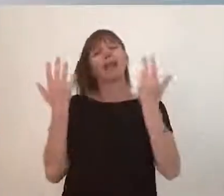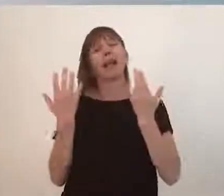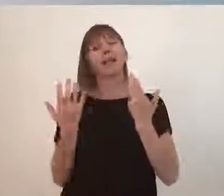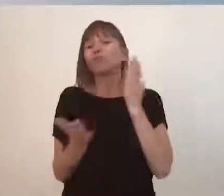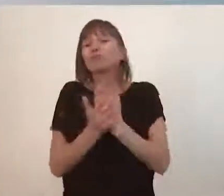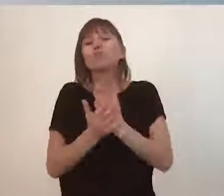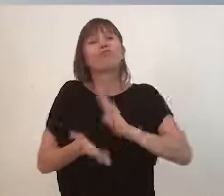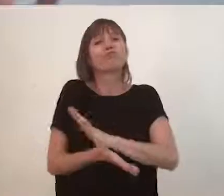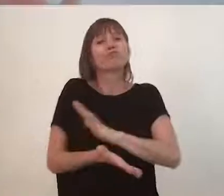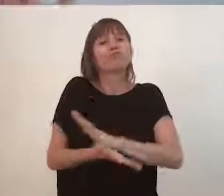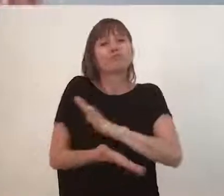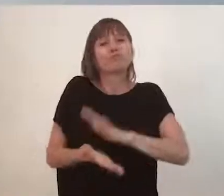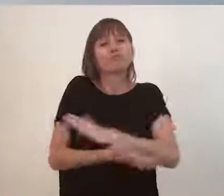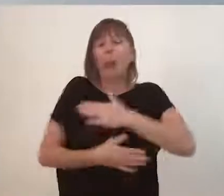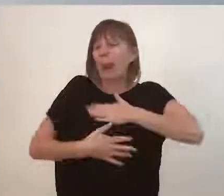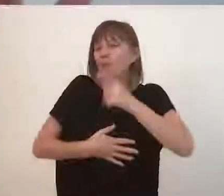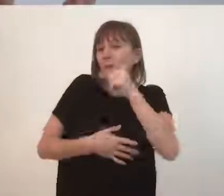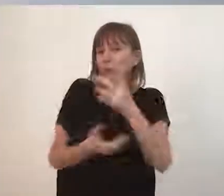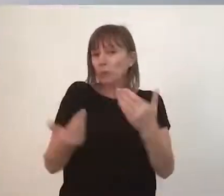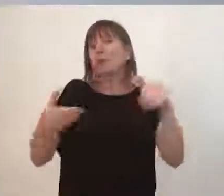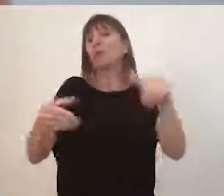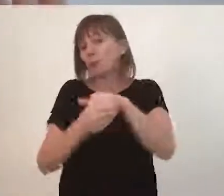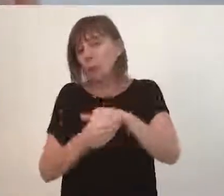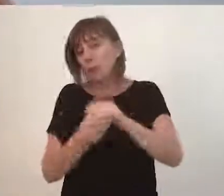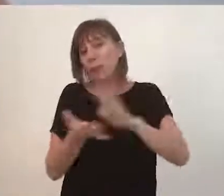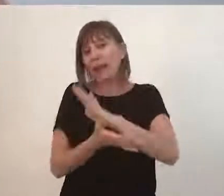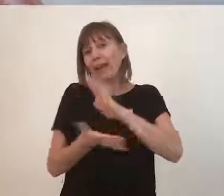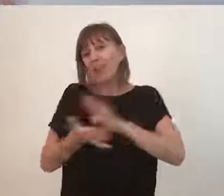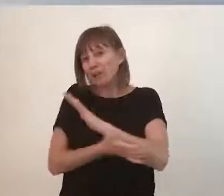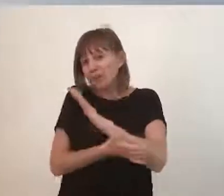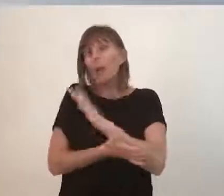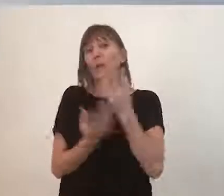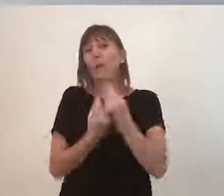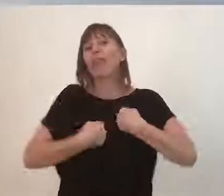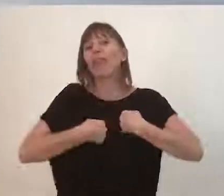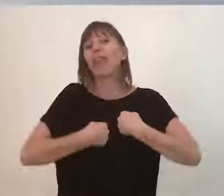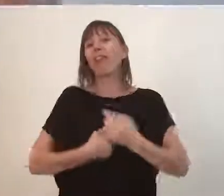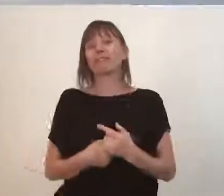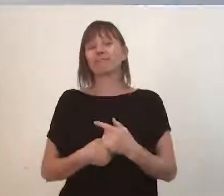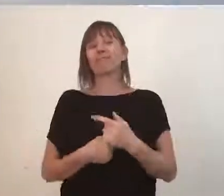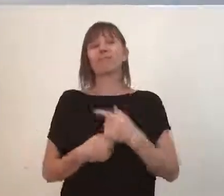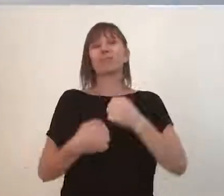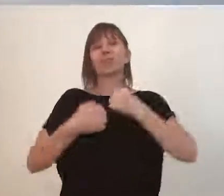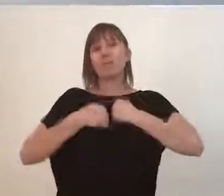and everything. It's just really fun. I'd love for you to come along and